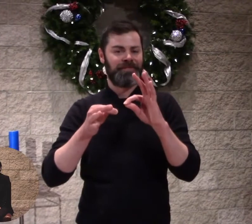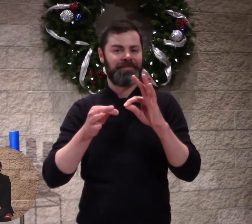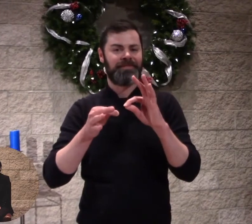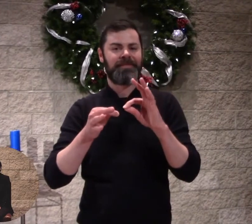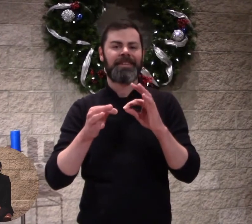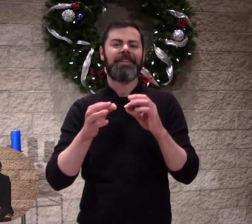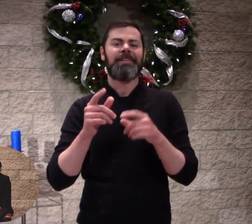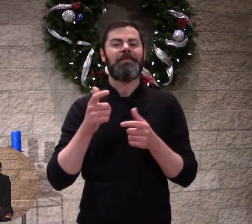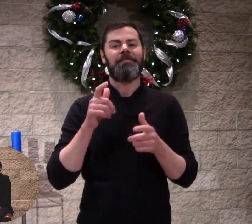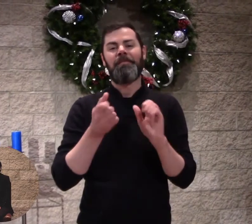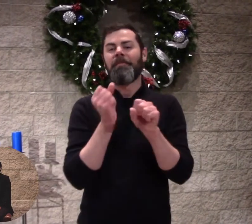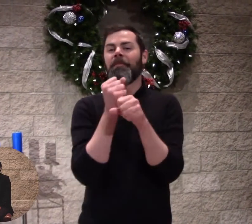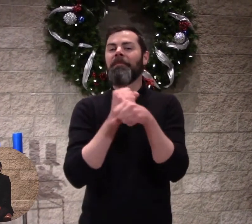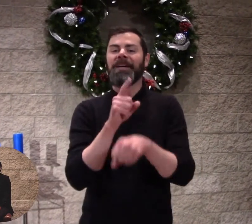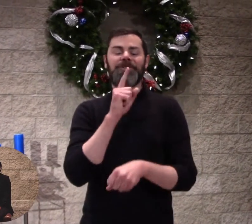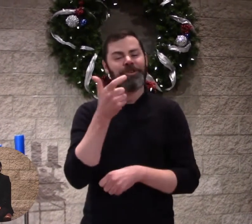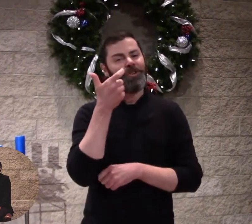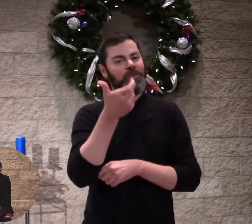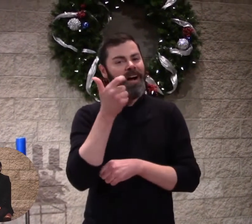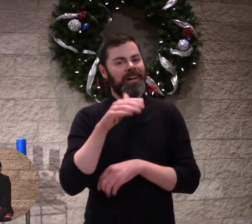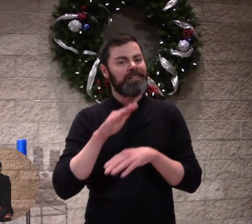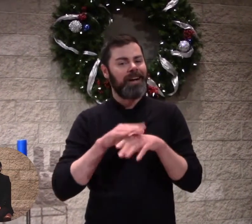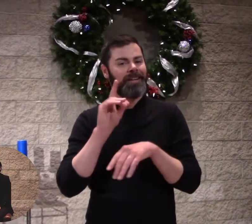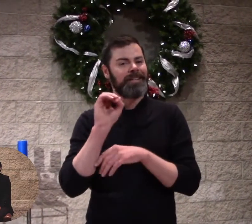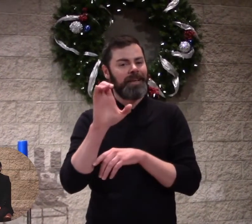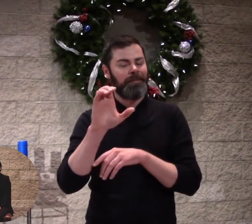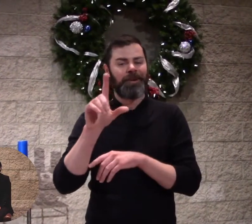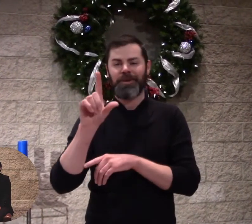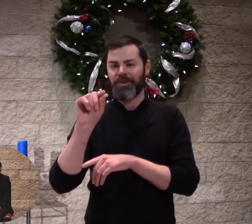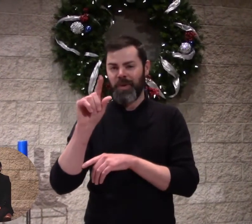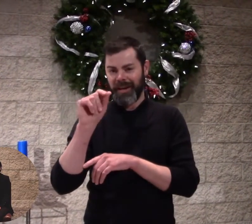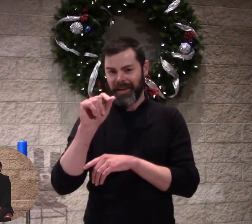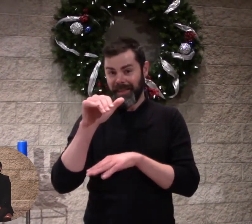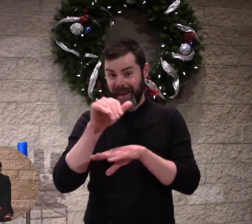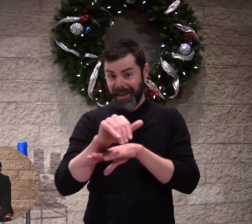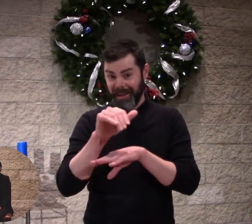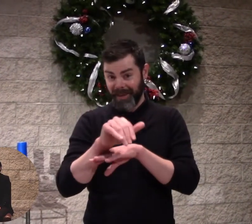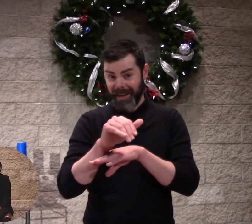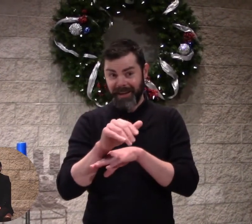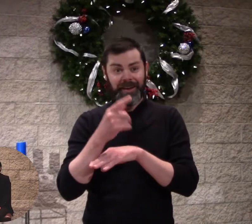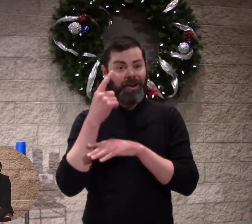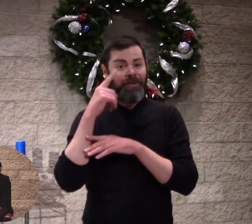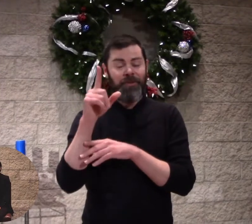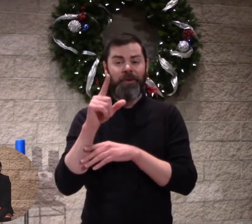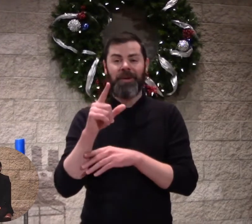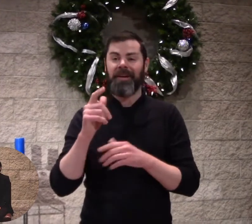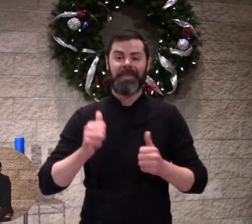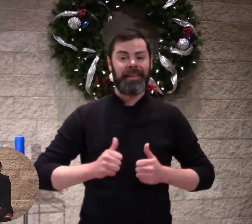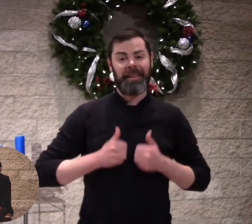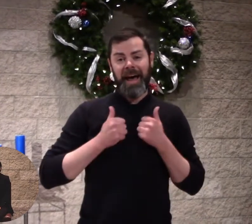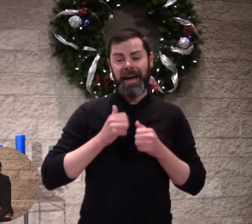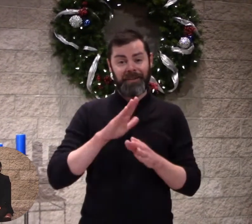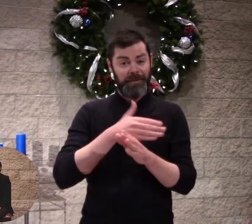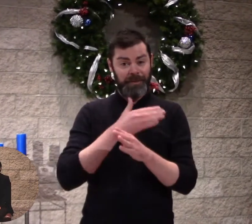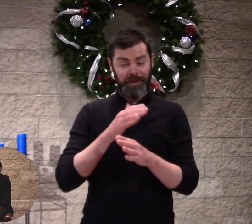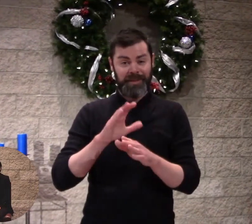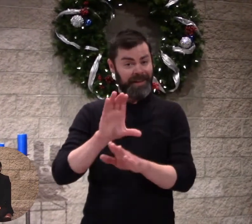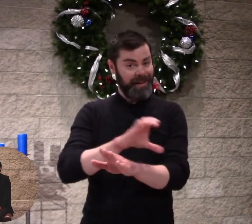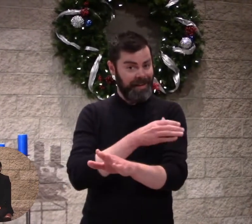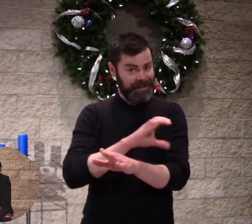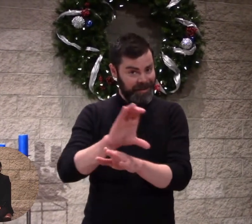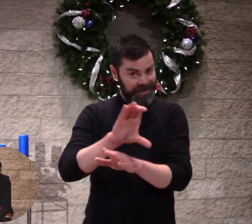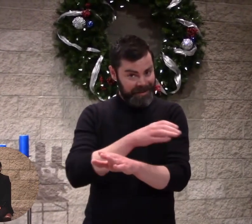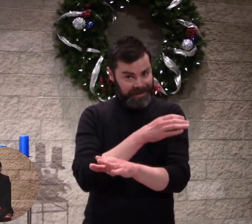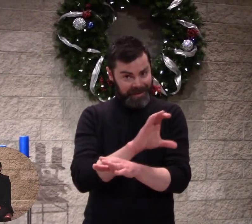interpreter. Make sure you watch on December 20th that evening for live